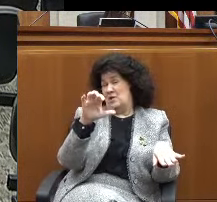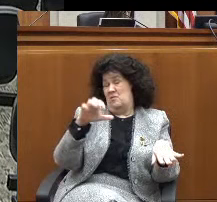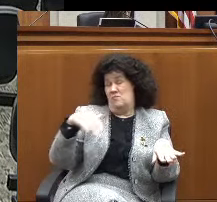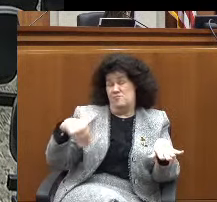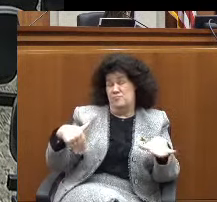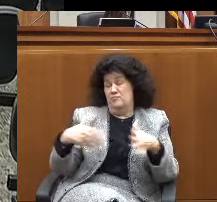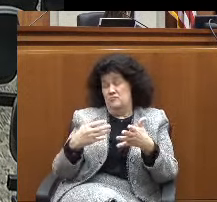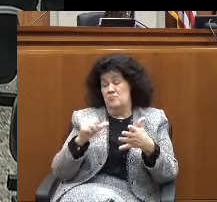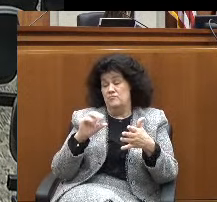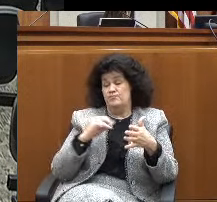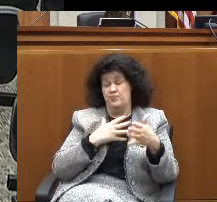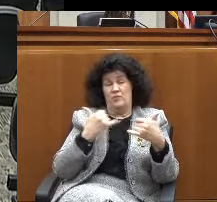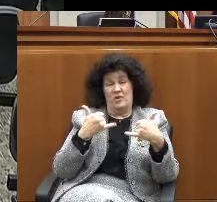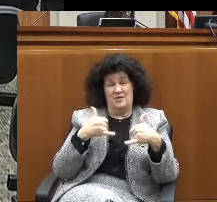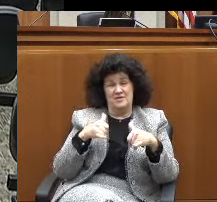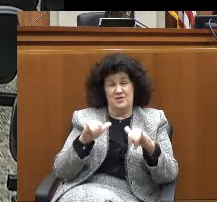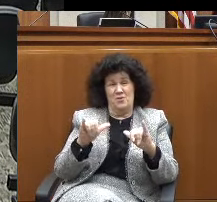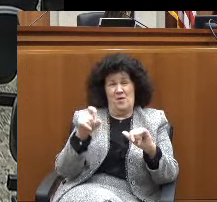be